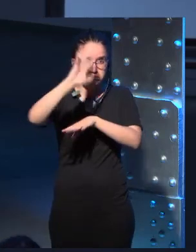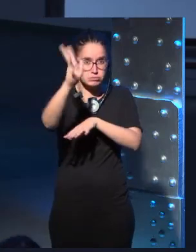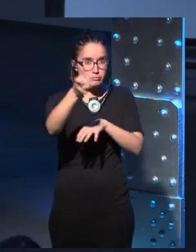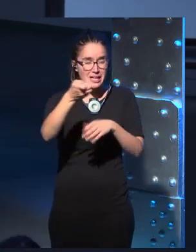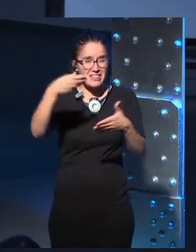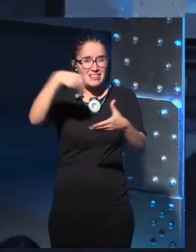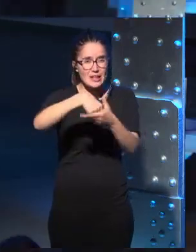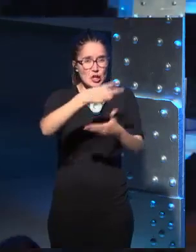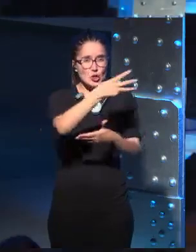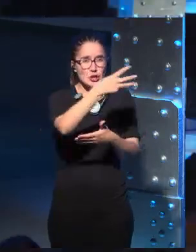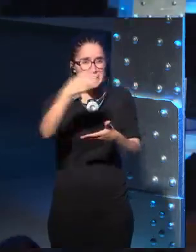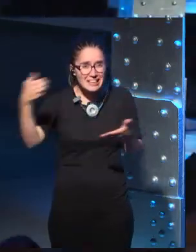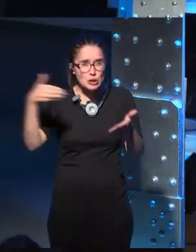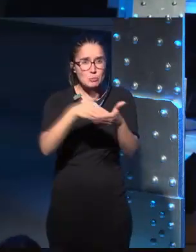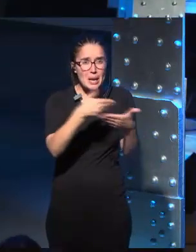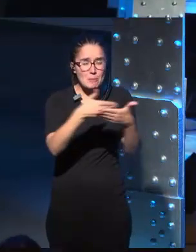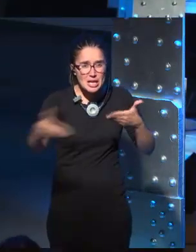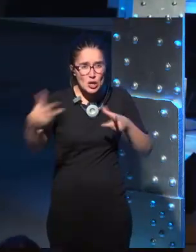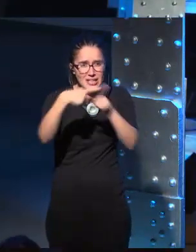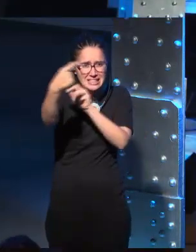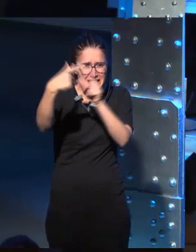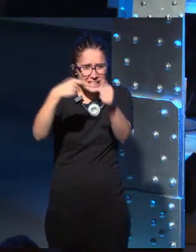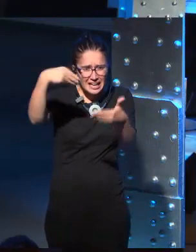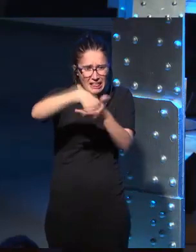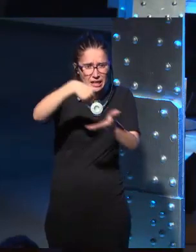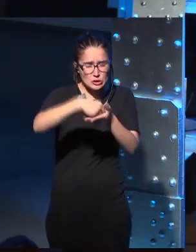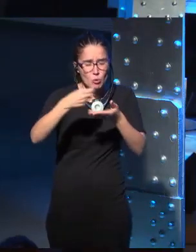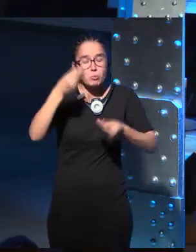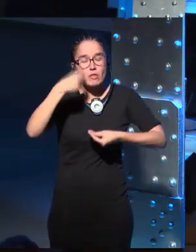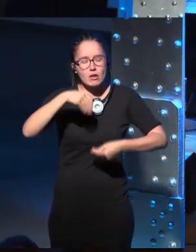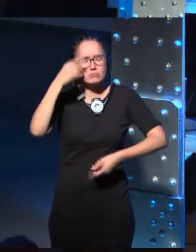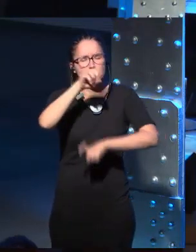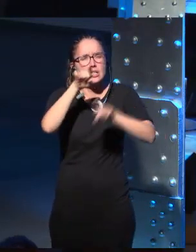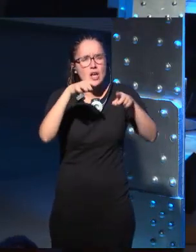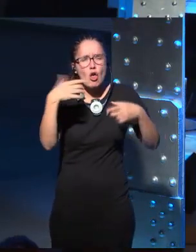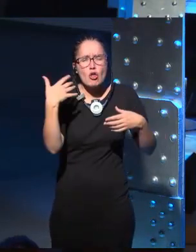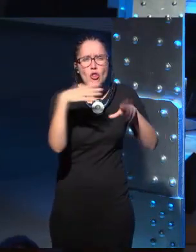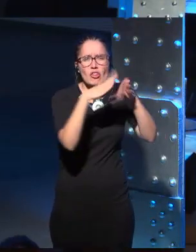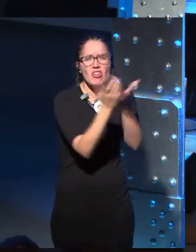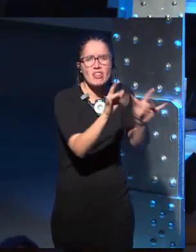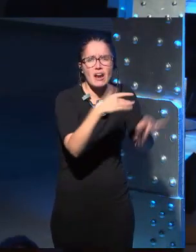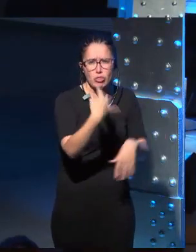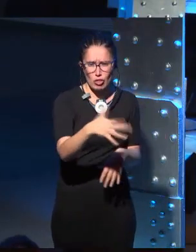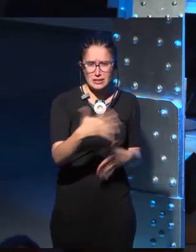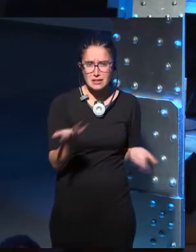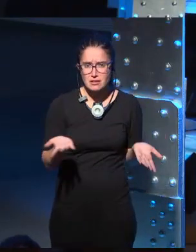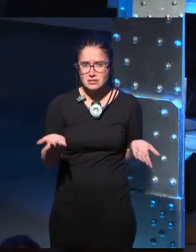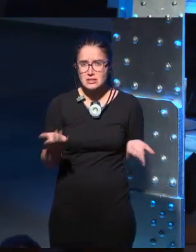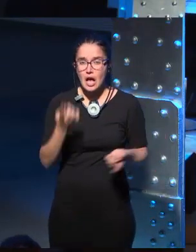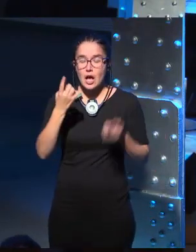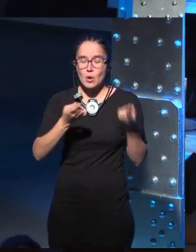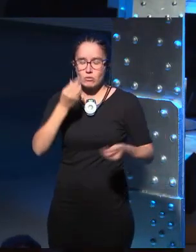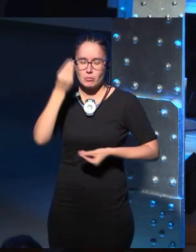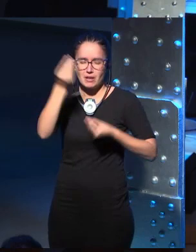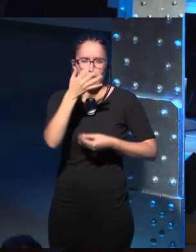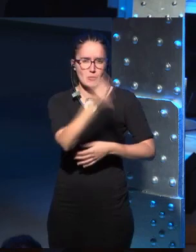billion stars. Now, you may wonder where the Earth is. Some very optimistic people think that